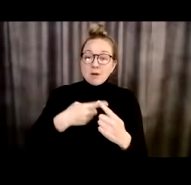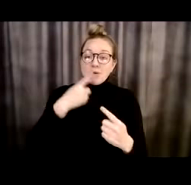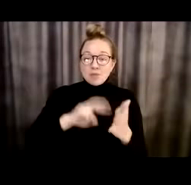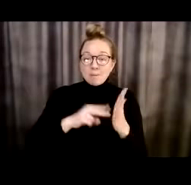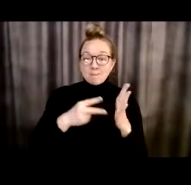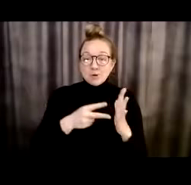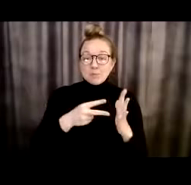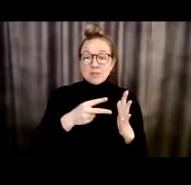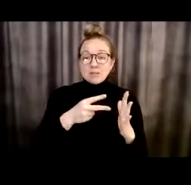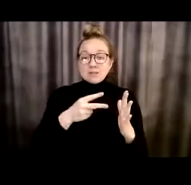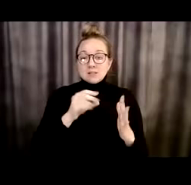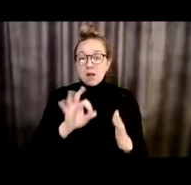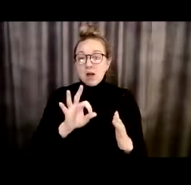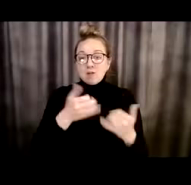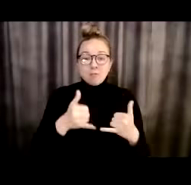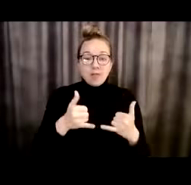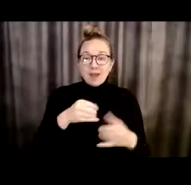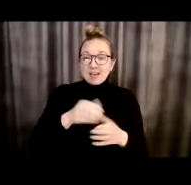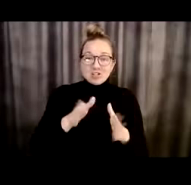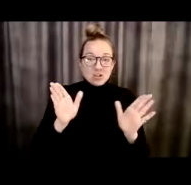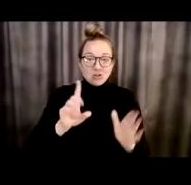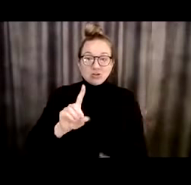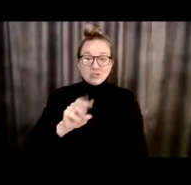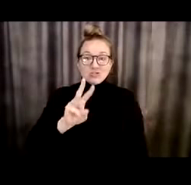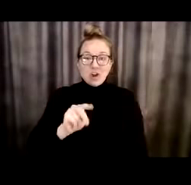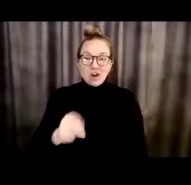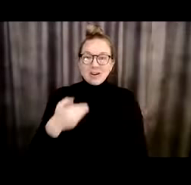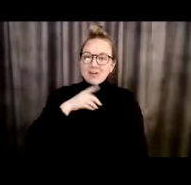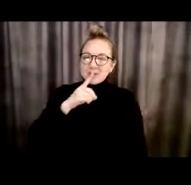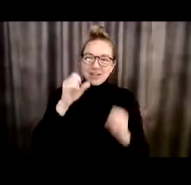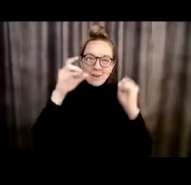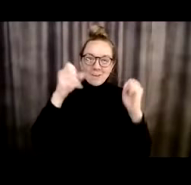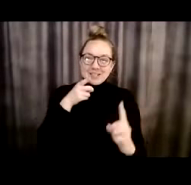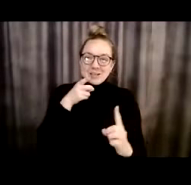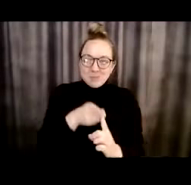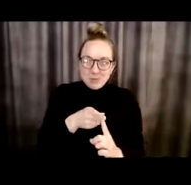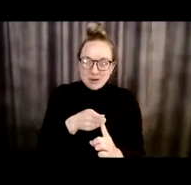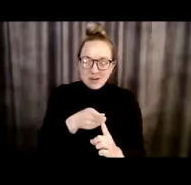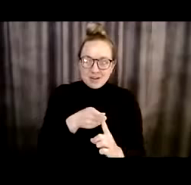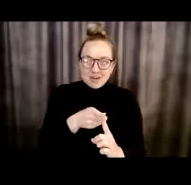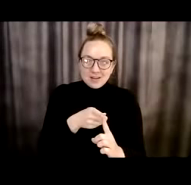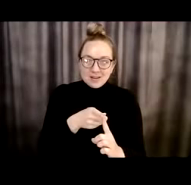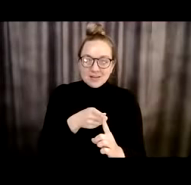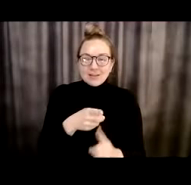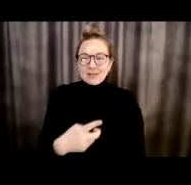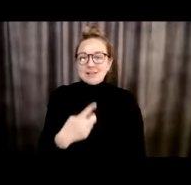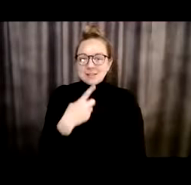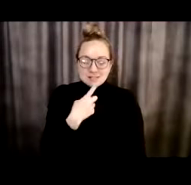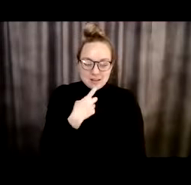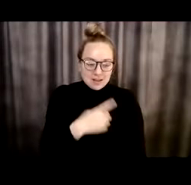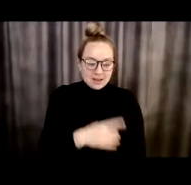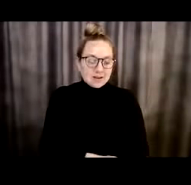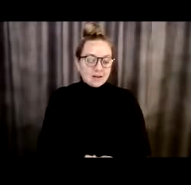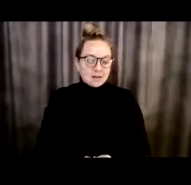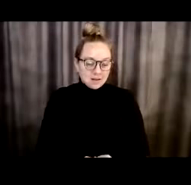play overall. Dawn had a really amazing point you brought up, that we kind of talk about how when we're looking at the role of play for